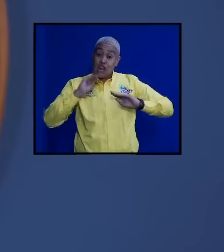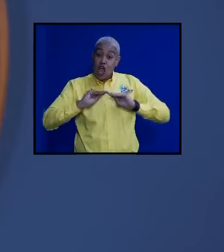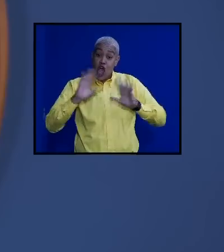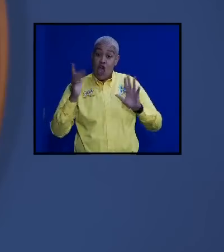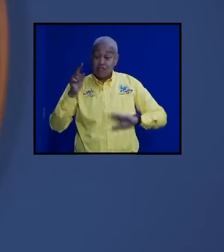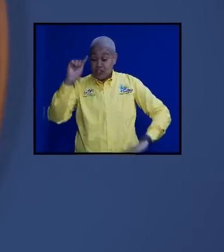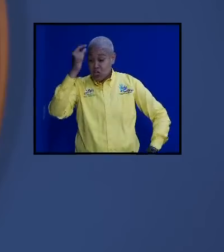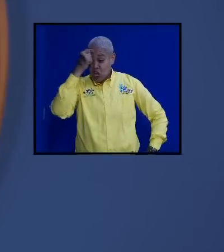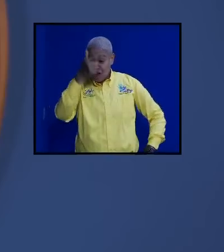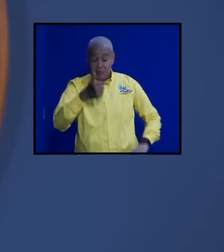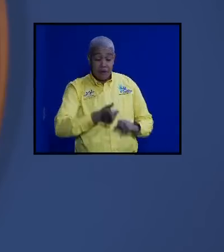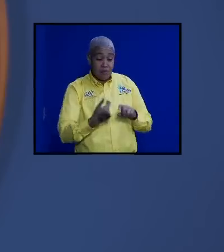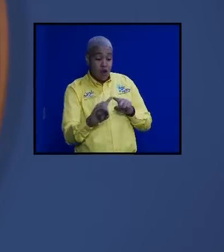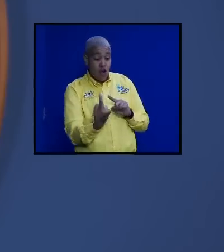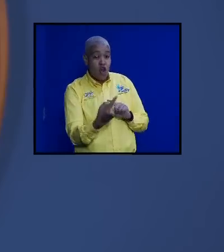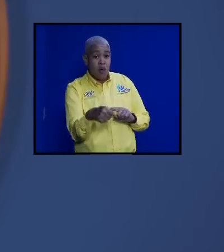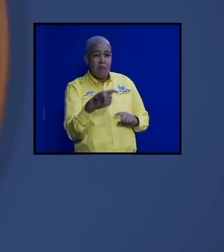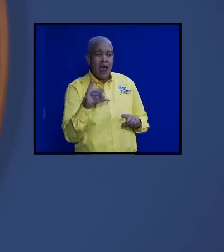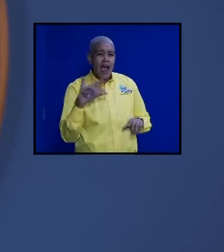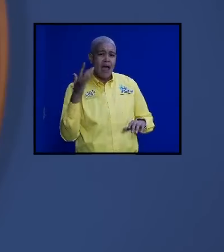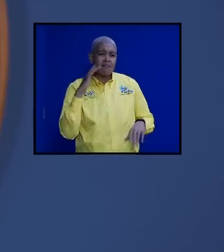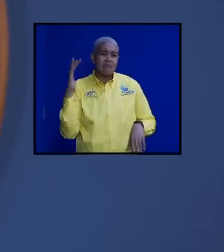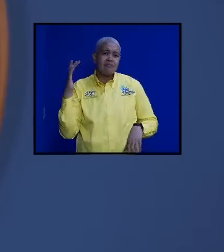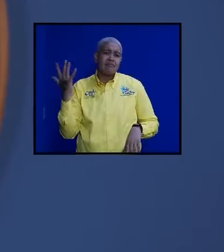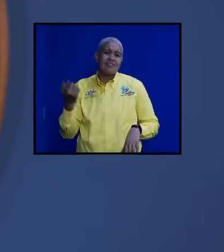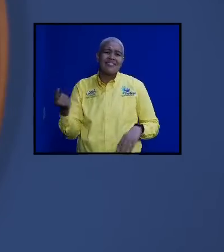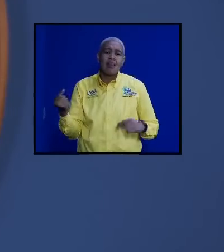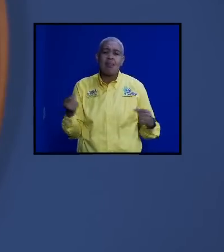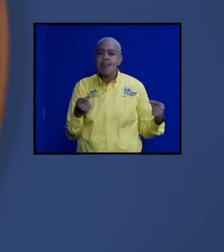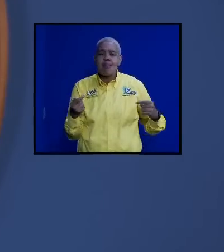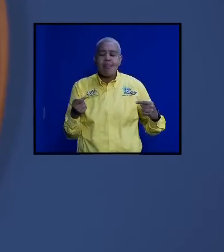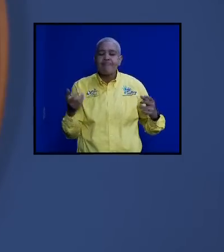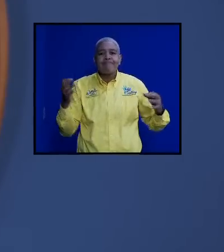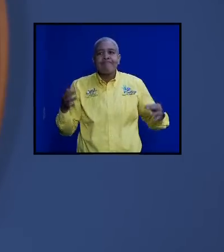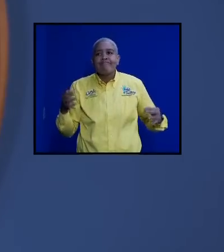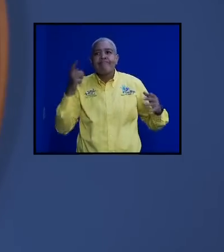the government and the opposition had reached a stalemate as it relates to